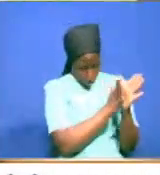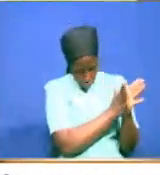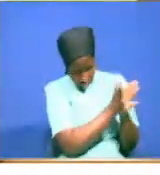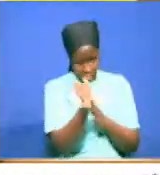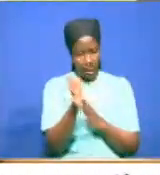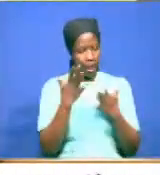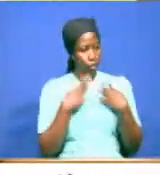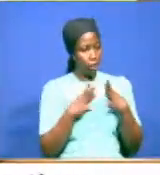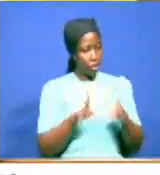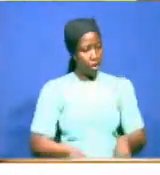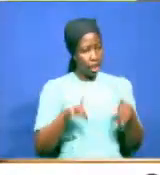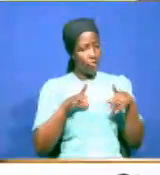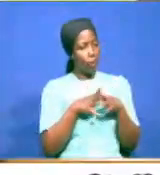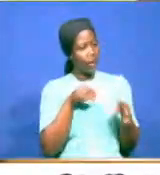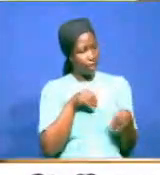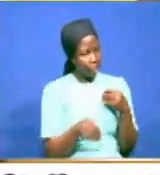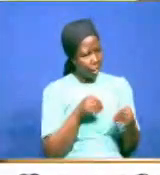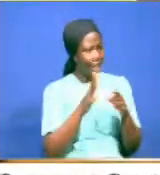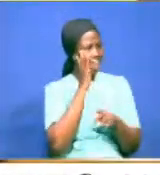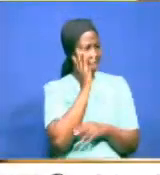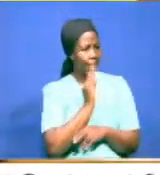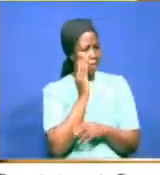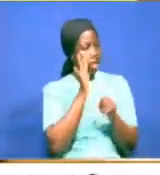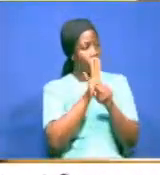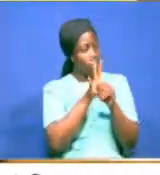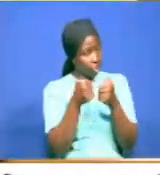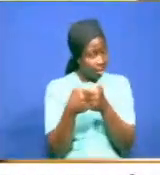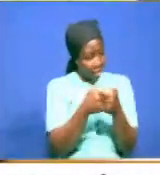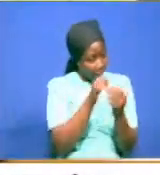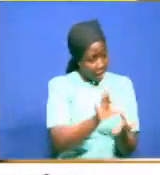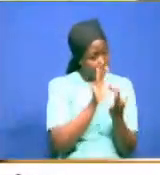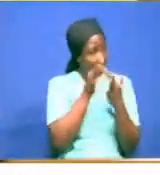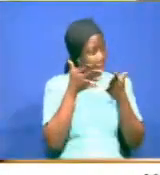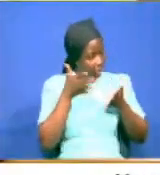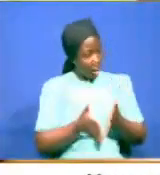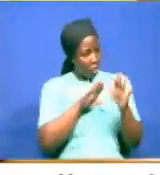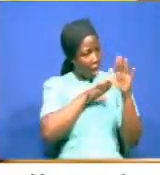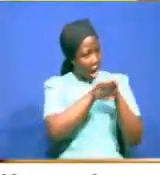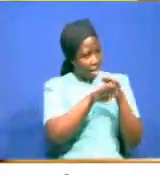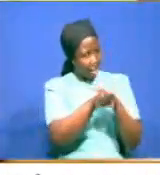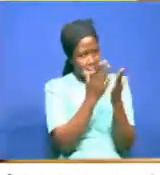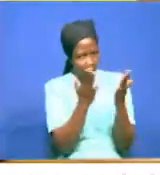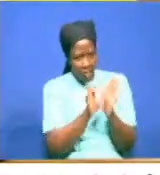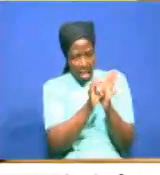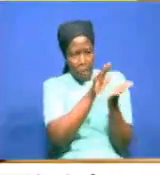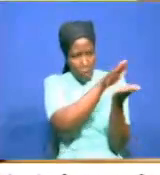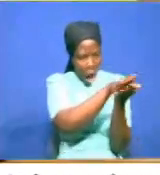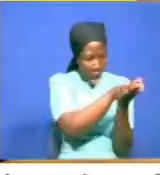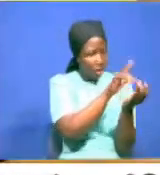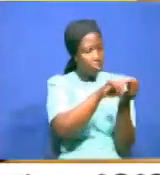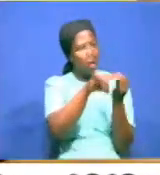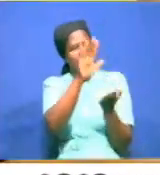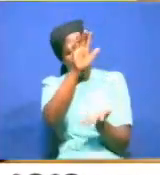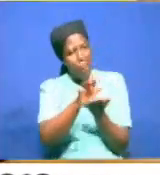people living with disabilities are experiencing a lot of challenges, and especially now, accessing things like banks, in supermarkets, the